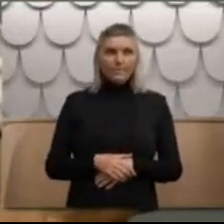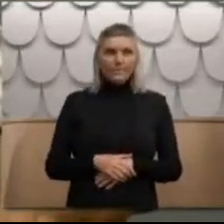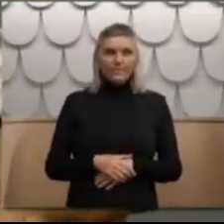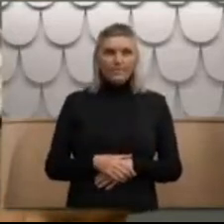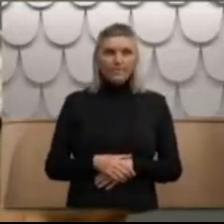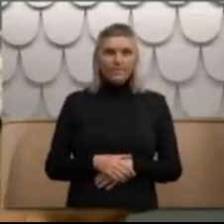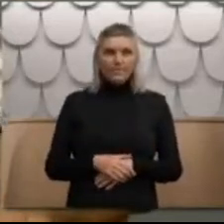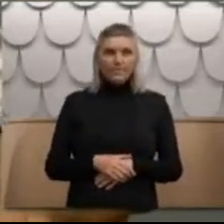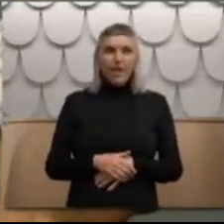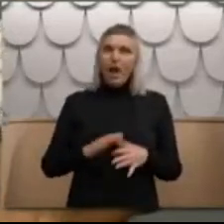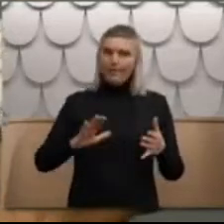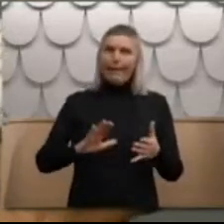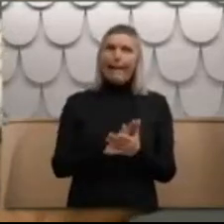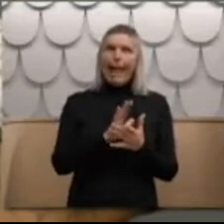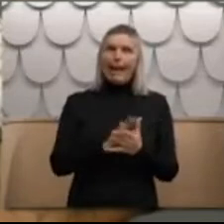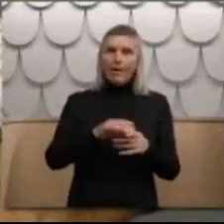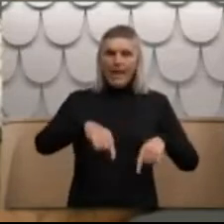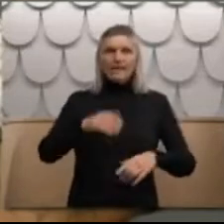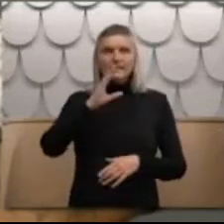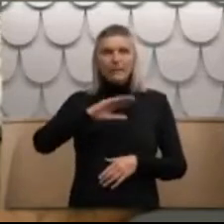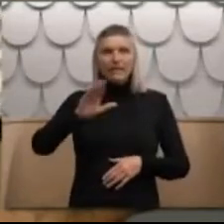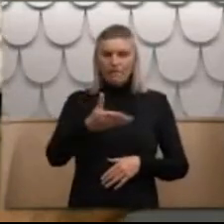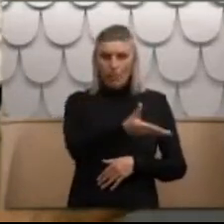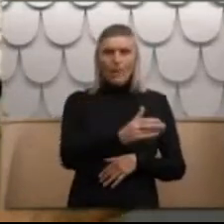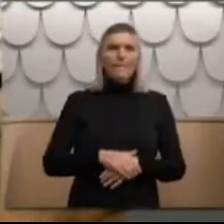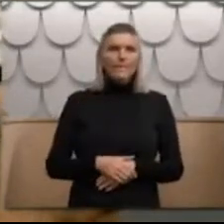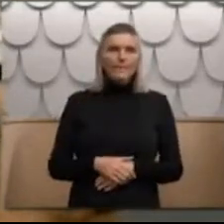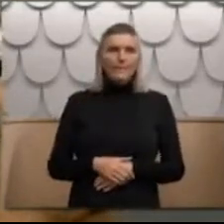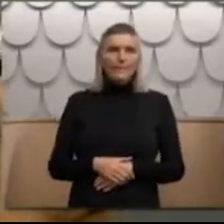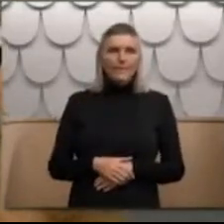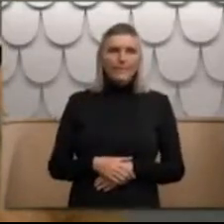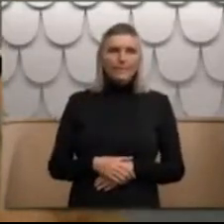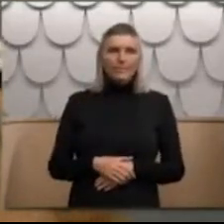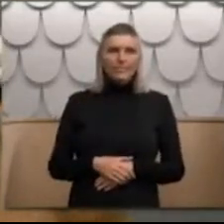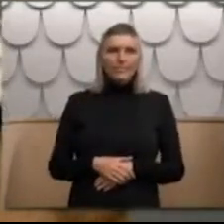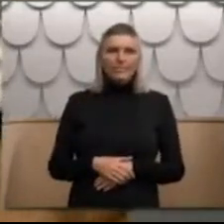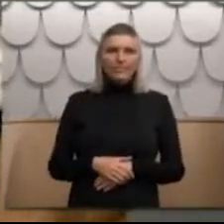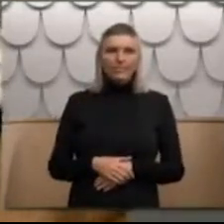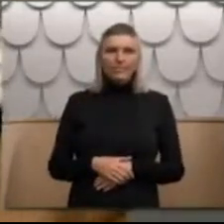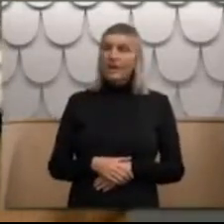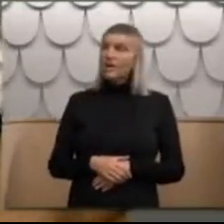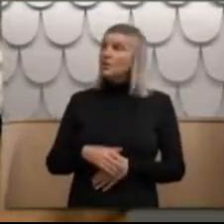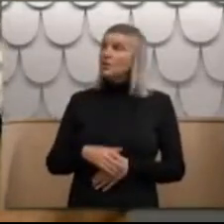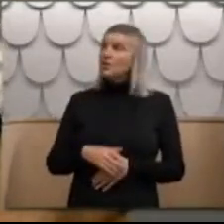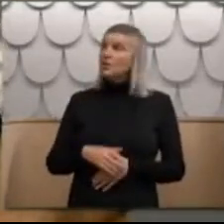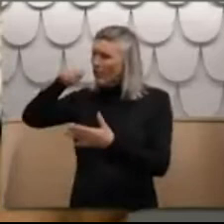glad you're here, Donald. Do you mind if I read this, this sentence that you told me?